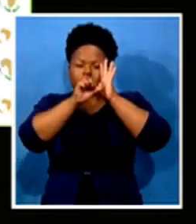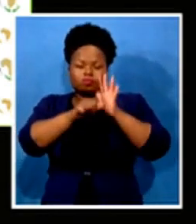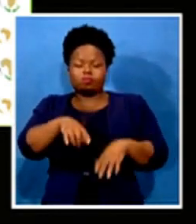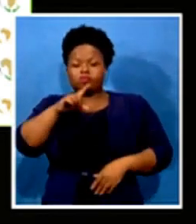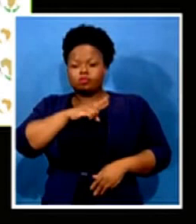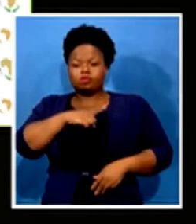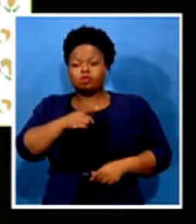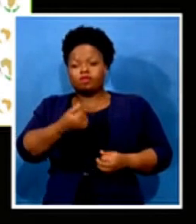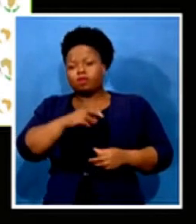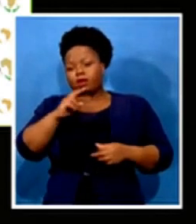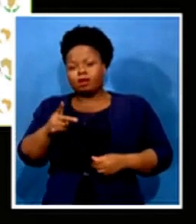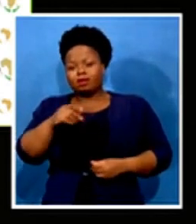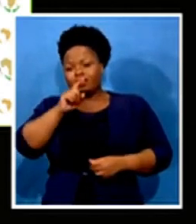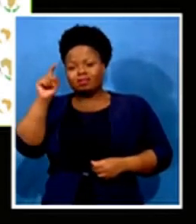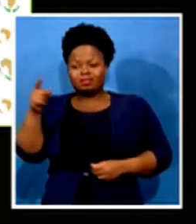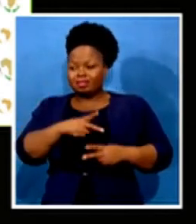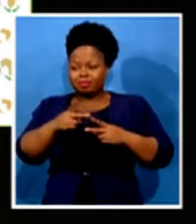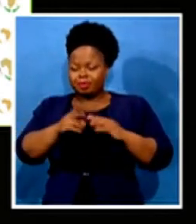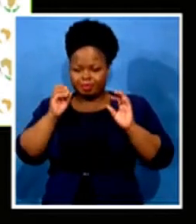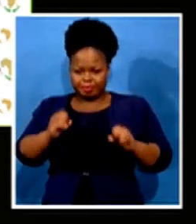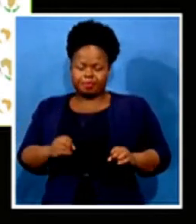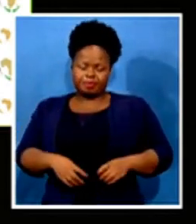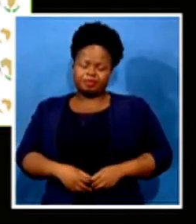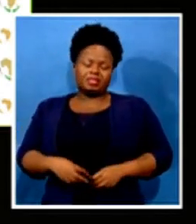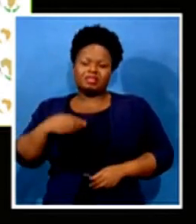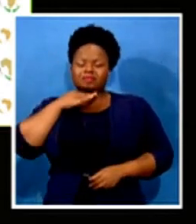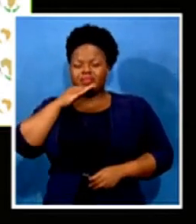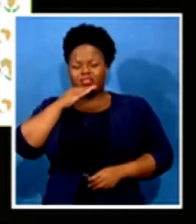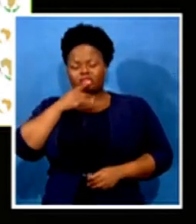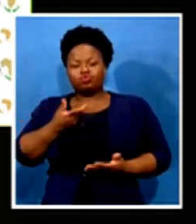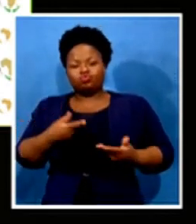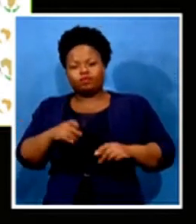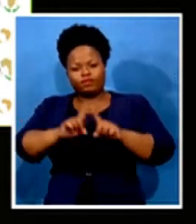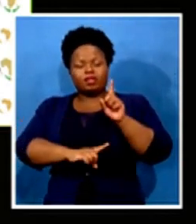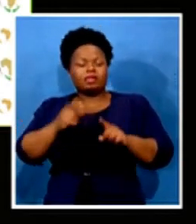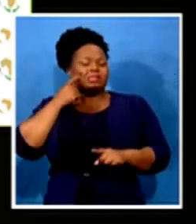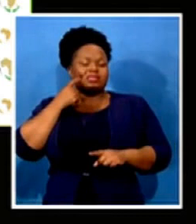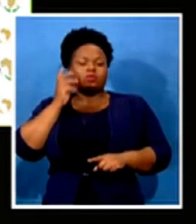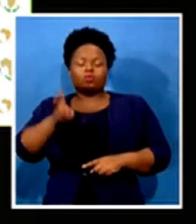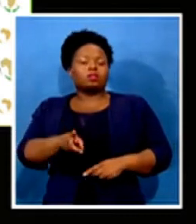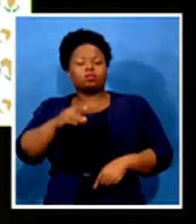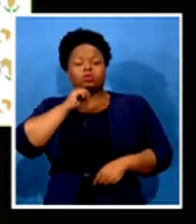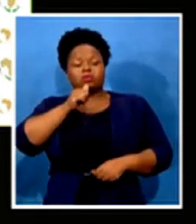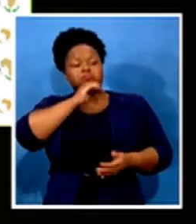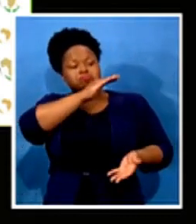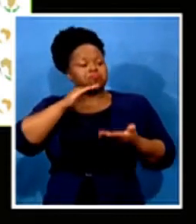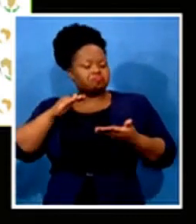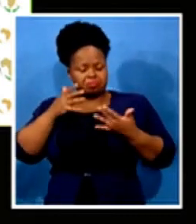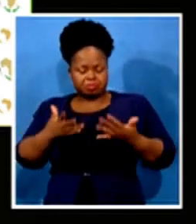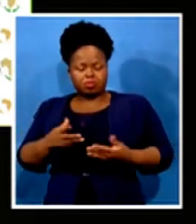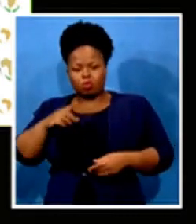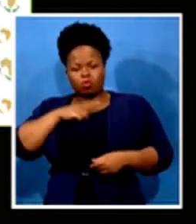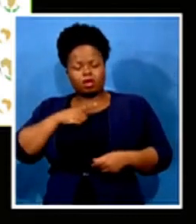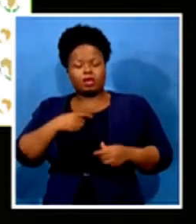actively will be preparing to fail, even when the vaccines becomes available. Africa will be facing a huge challenge of vaccinating